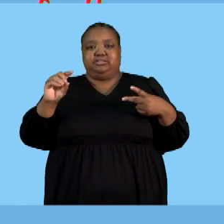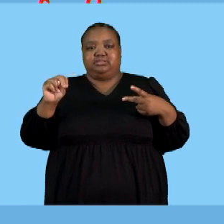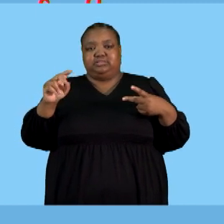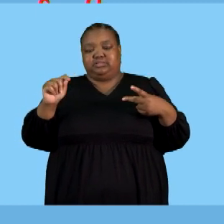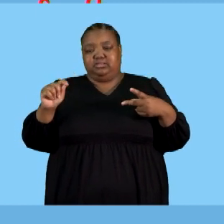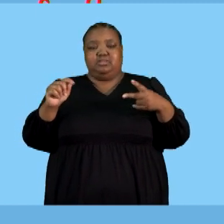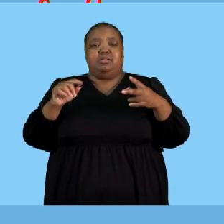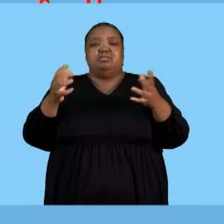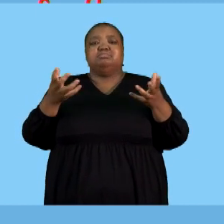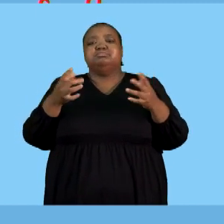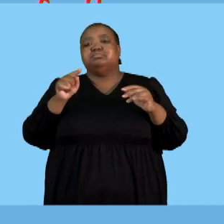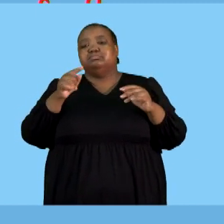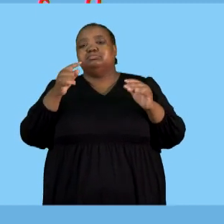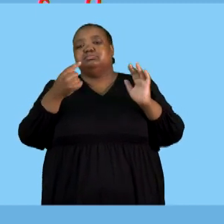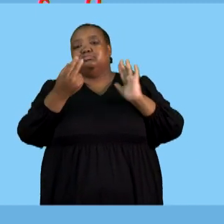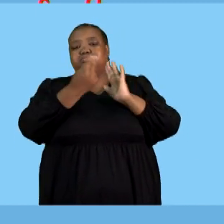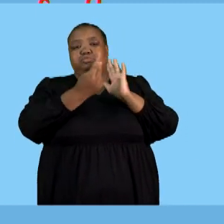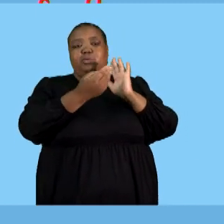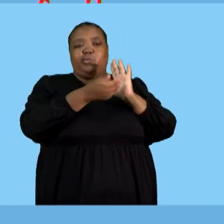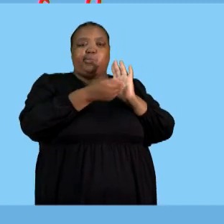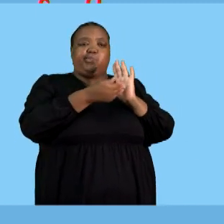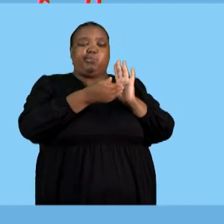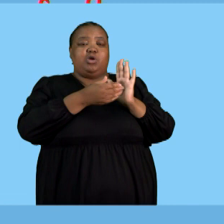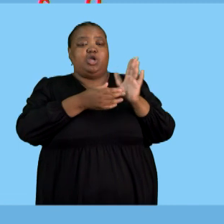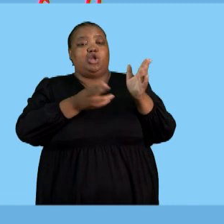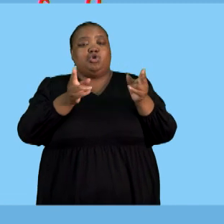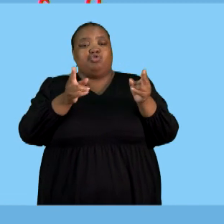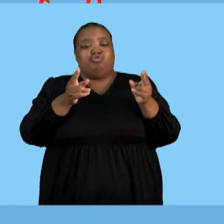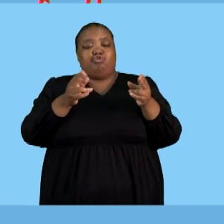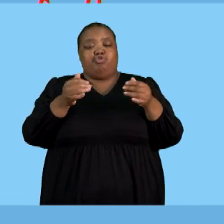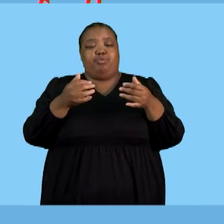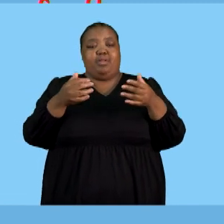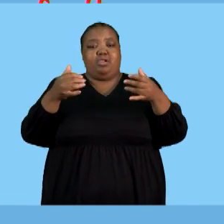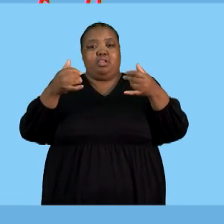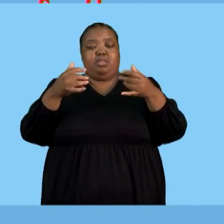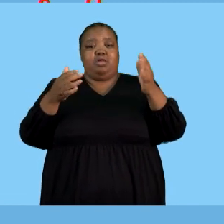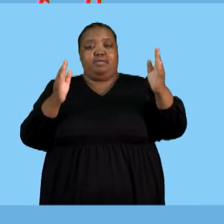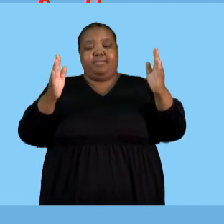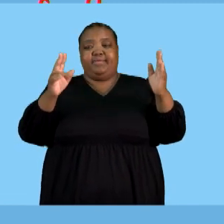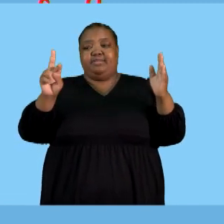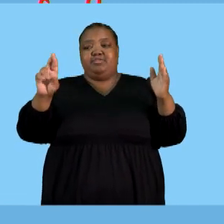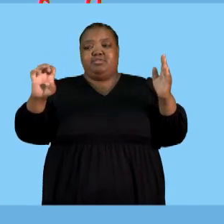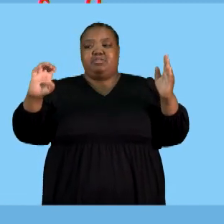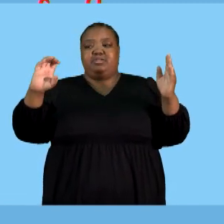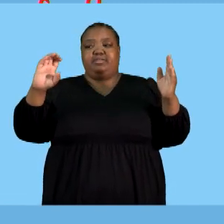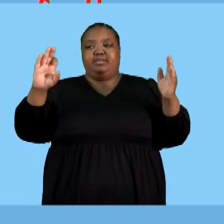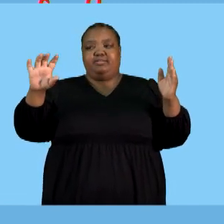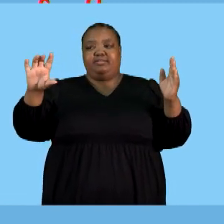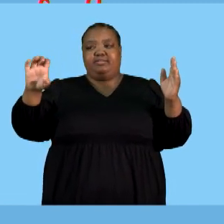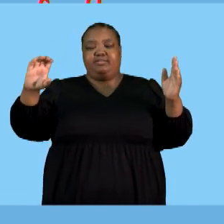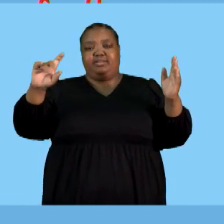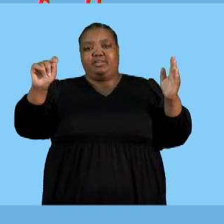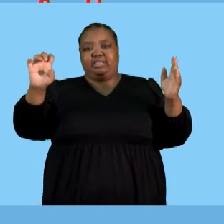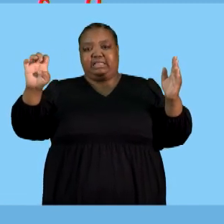somewhere there, and our angle of reflection is going to be somewhere there in between the normal and the reflected ray. Now remember